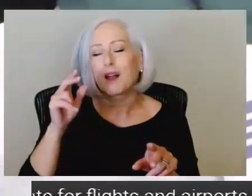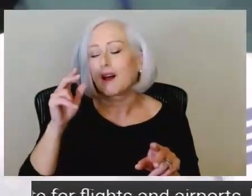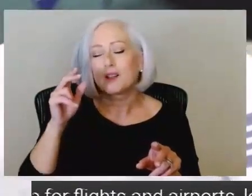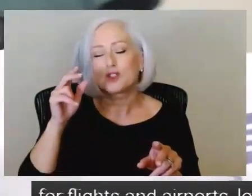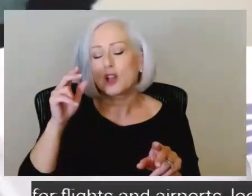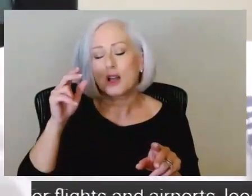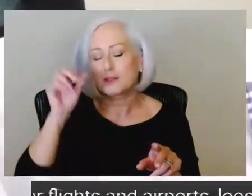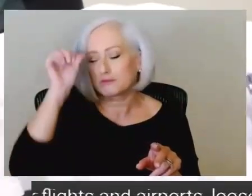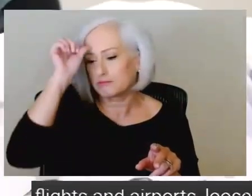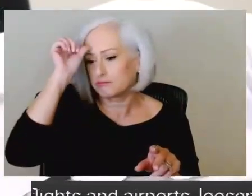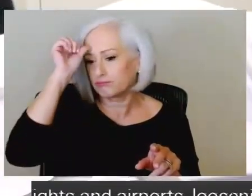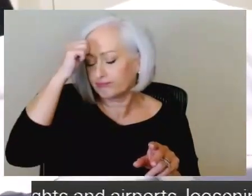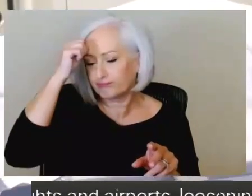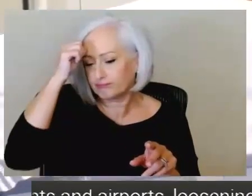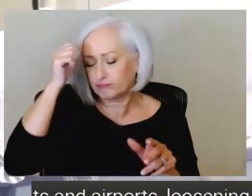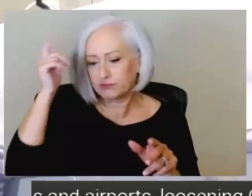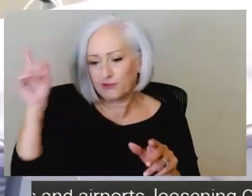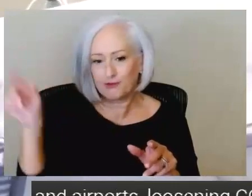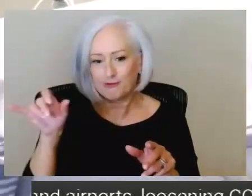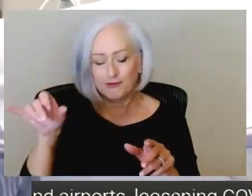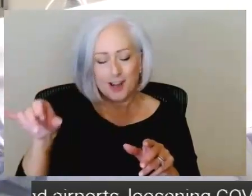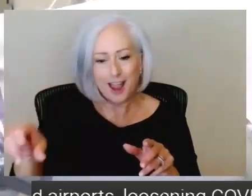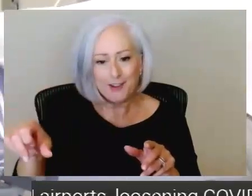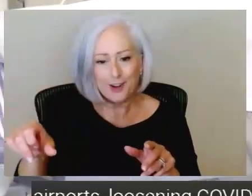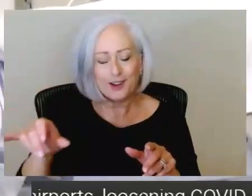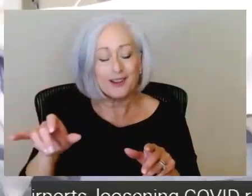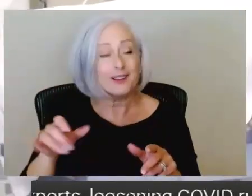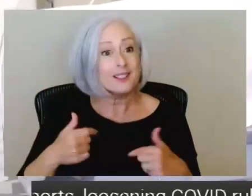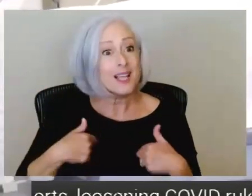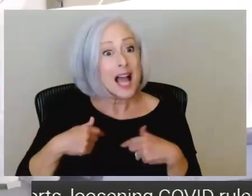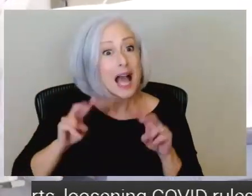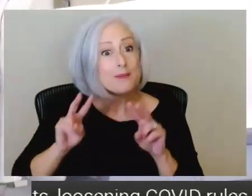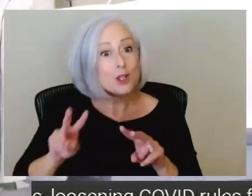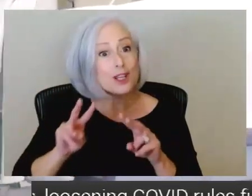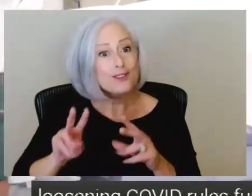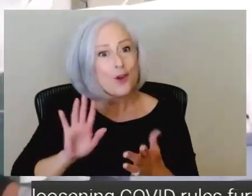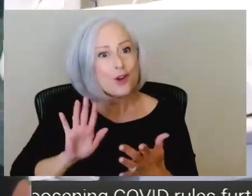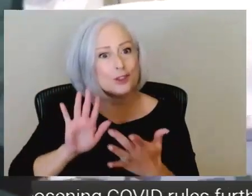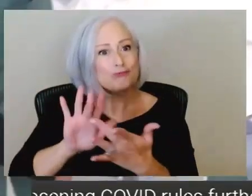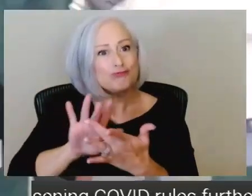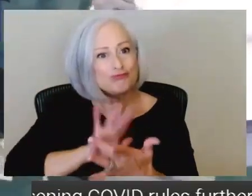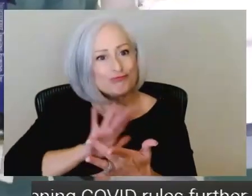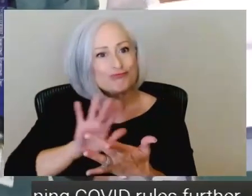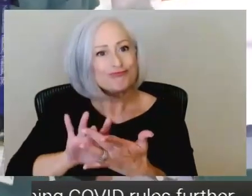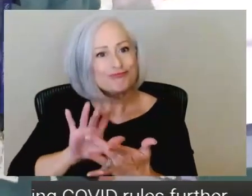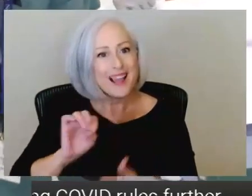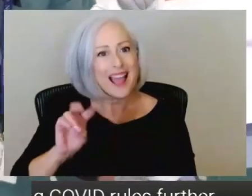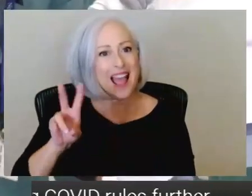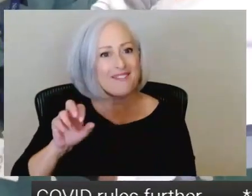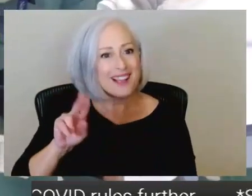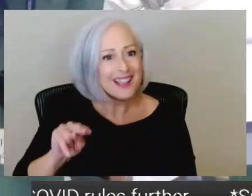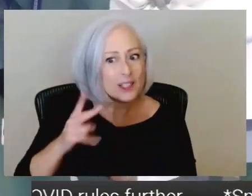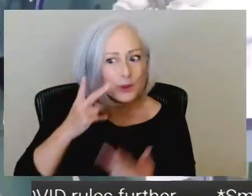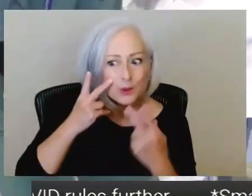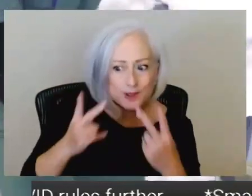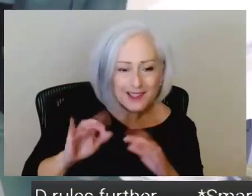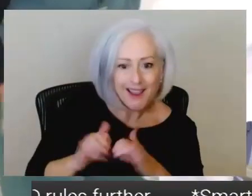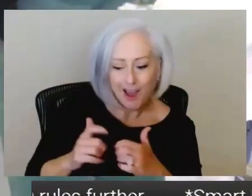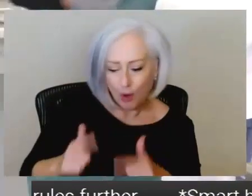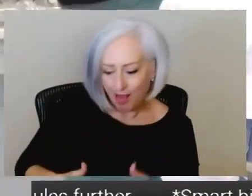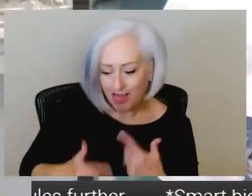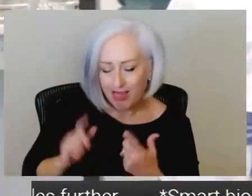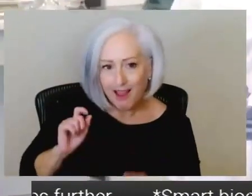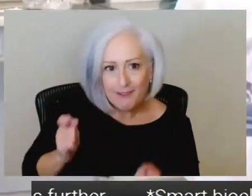really looking forward to keeping in touch with Evelyn when she comes out of this. I know we all are, just to see how her life